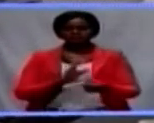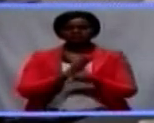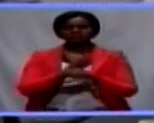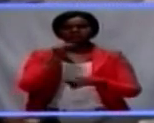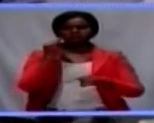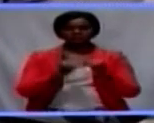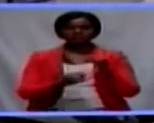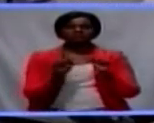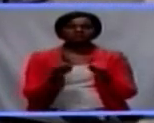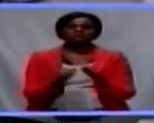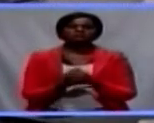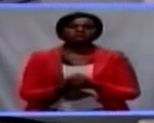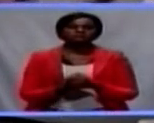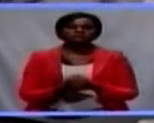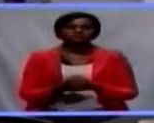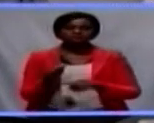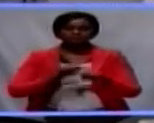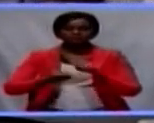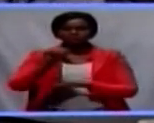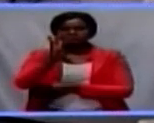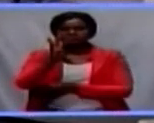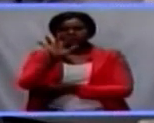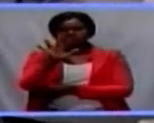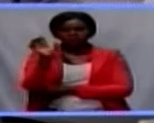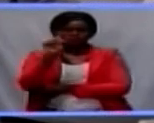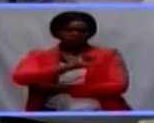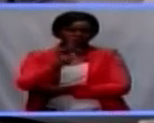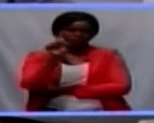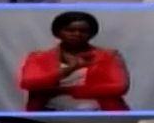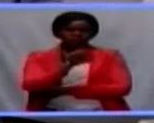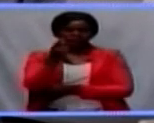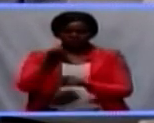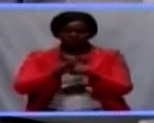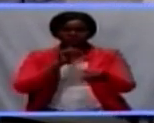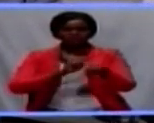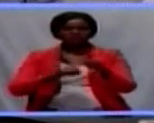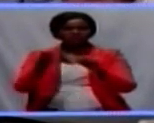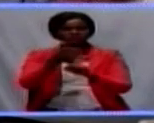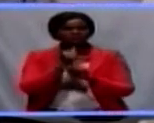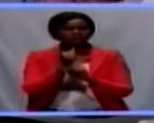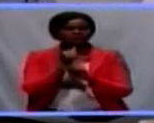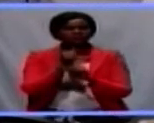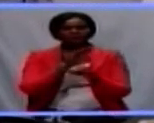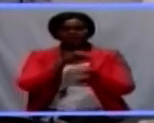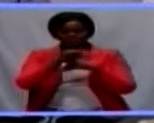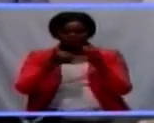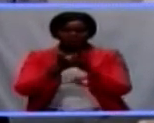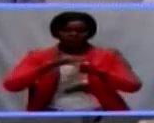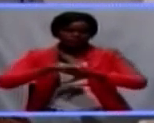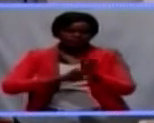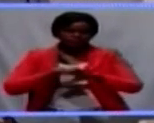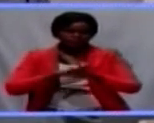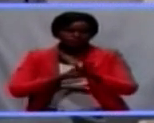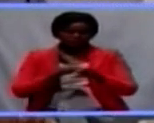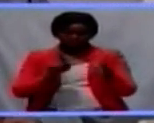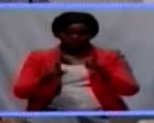seize and forfeit. It takes about 45 days from the time of interception. So these trucks, the